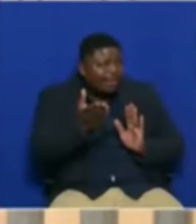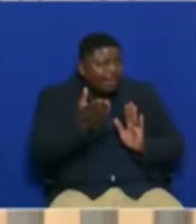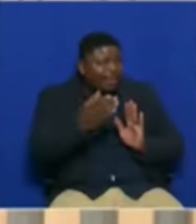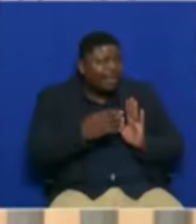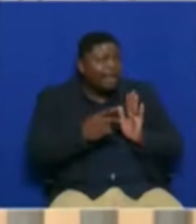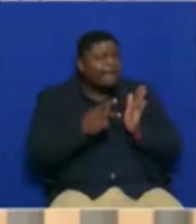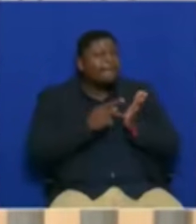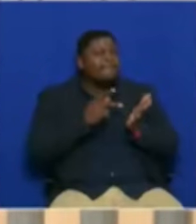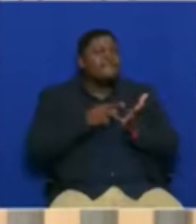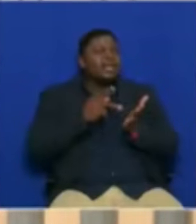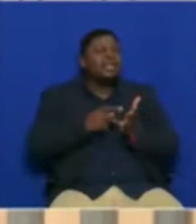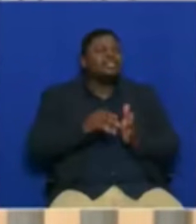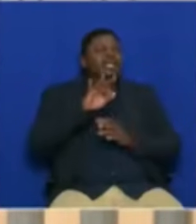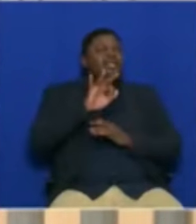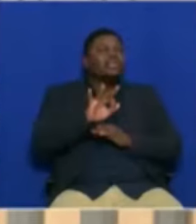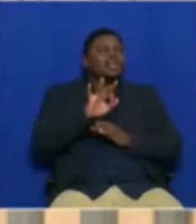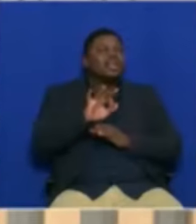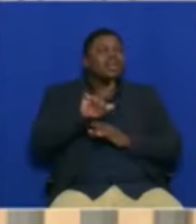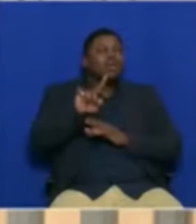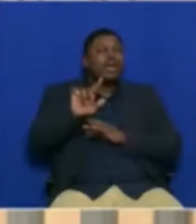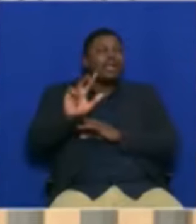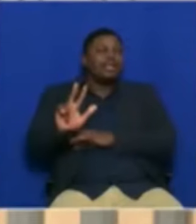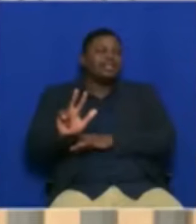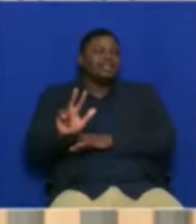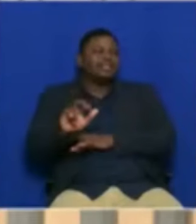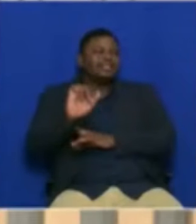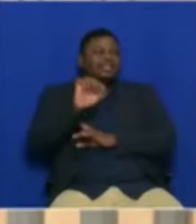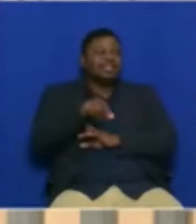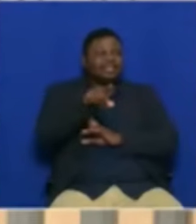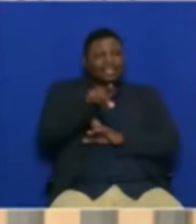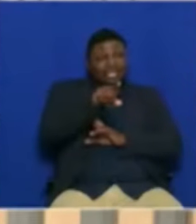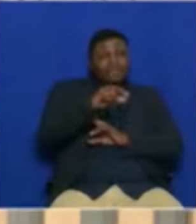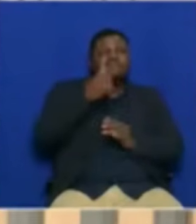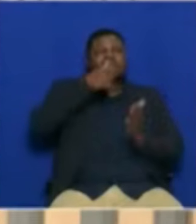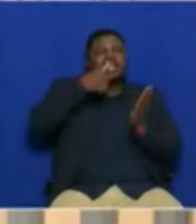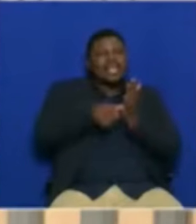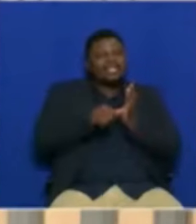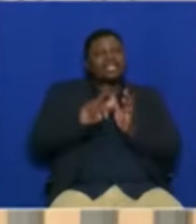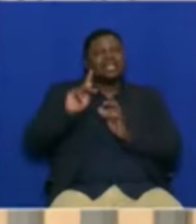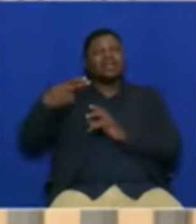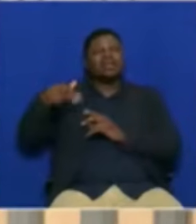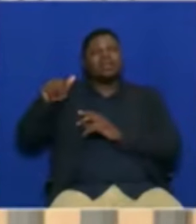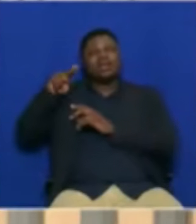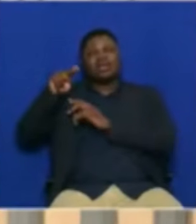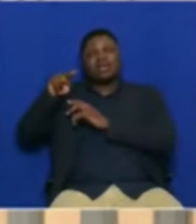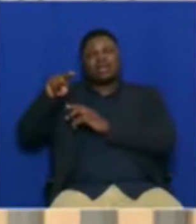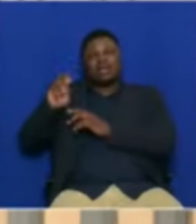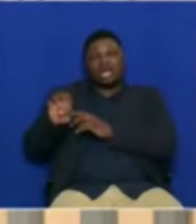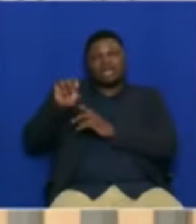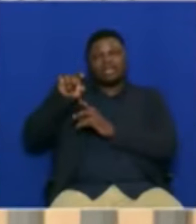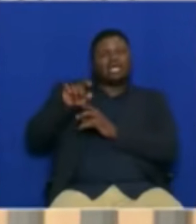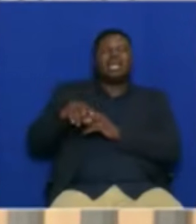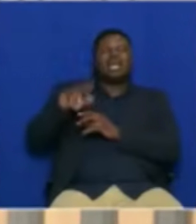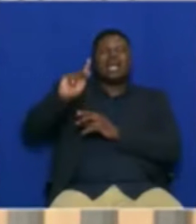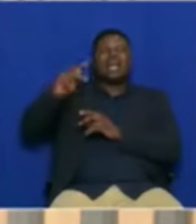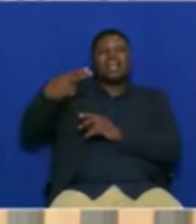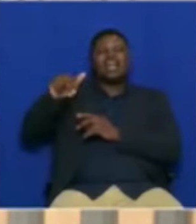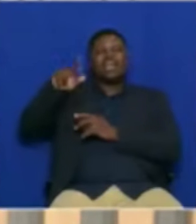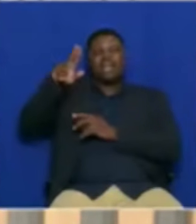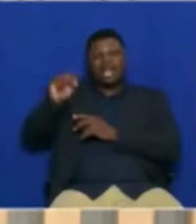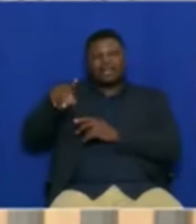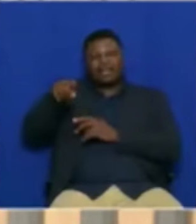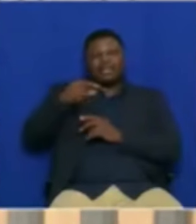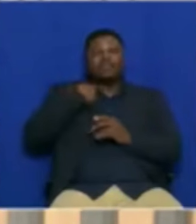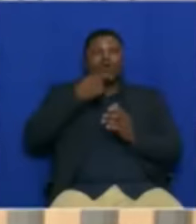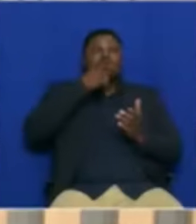That's the letter that General Khan speaks to, which Brigadier Ncube signed. 380 is Van Vuren. Chair, Advocate